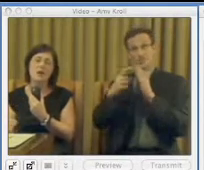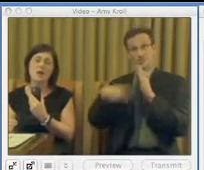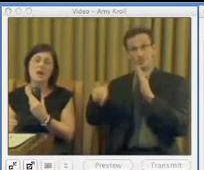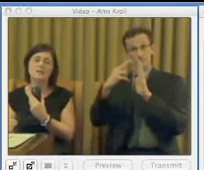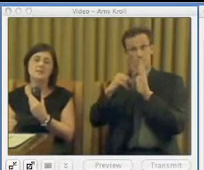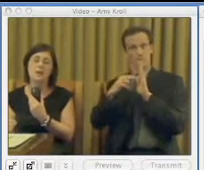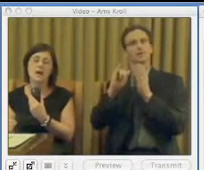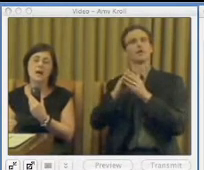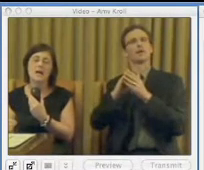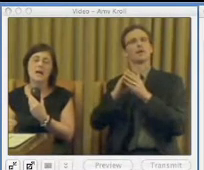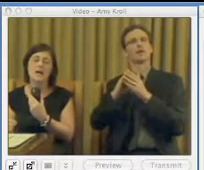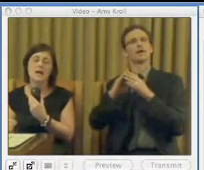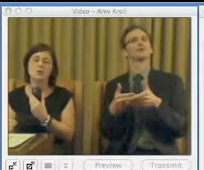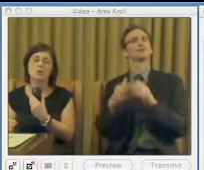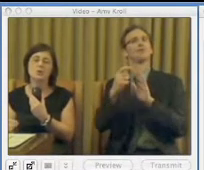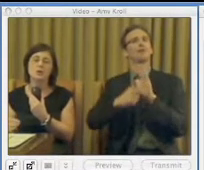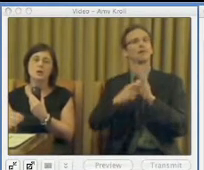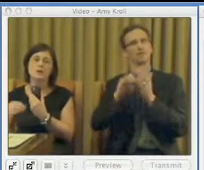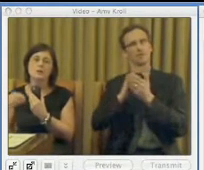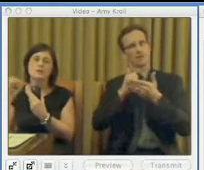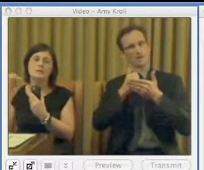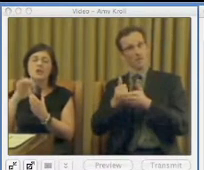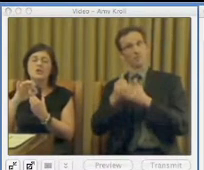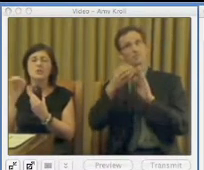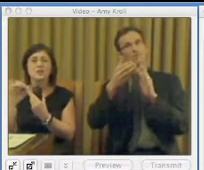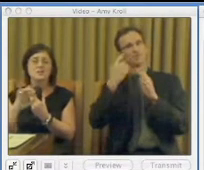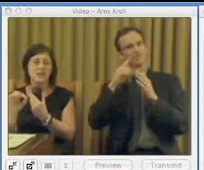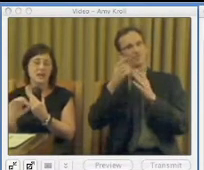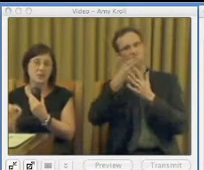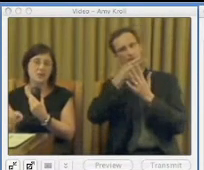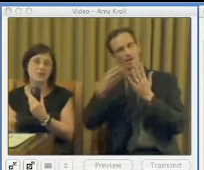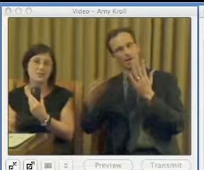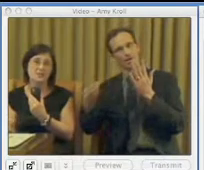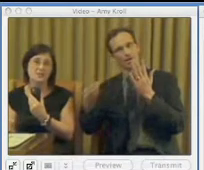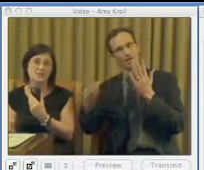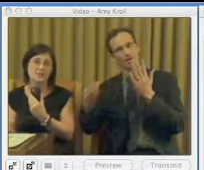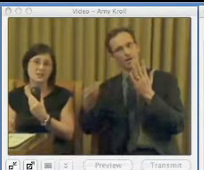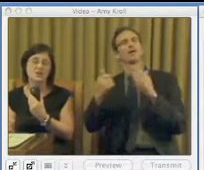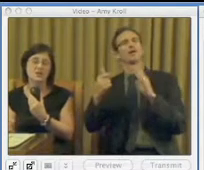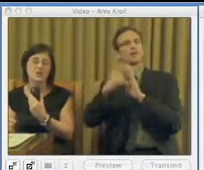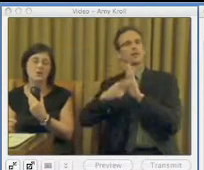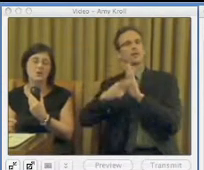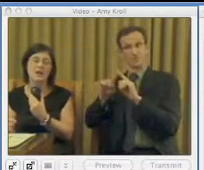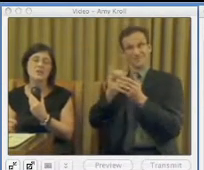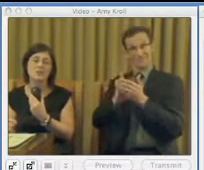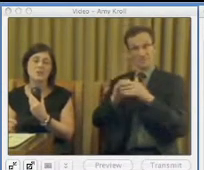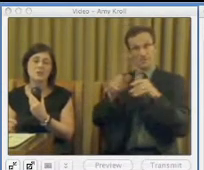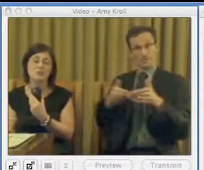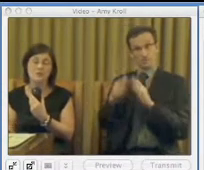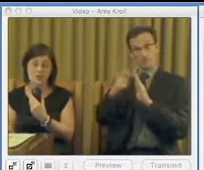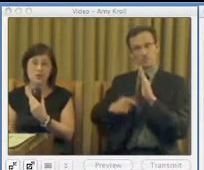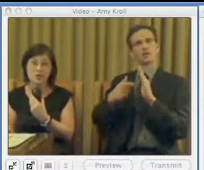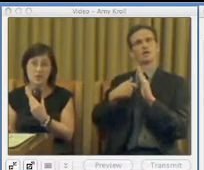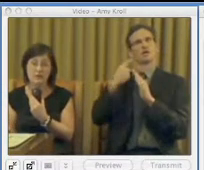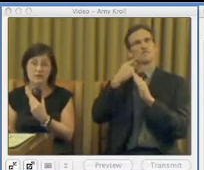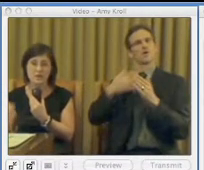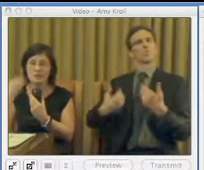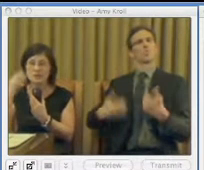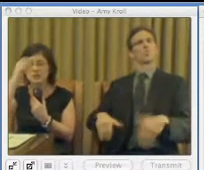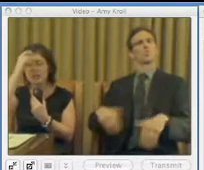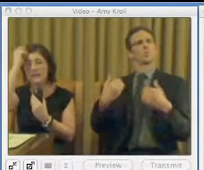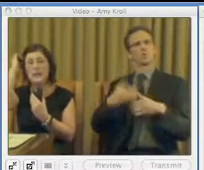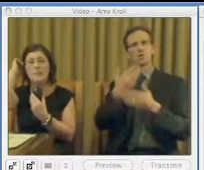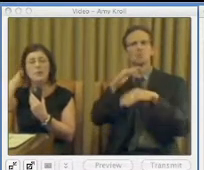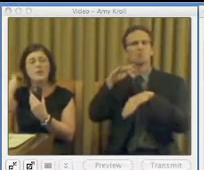book, and I thought it was a really nice way to touch on some of the key issues that I want to touch on in relation